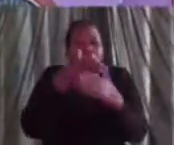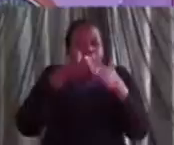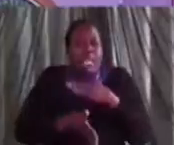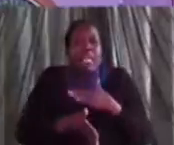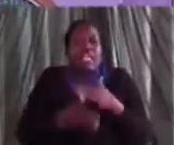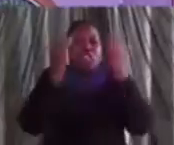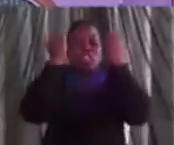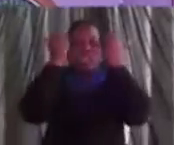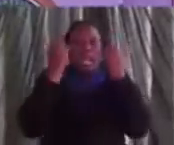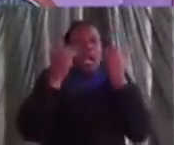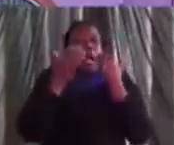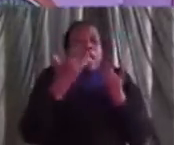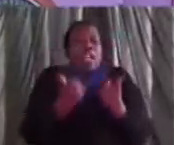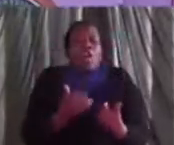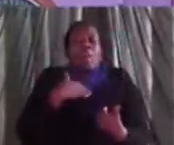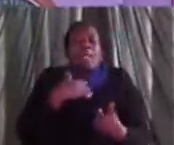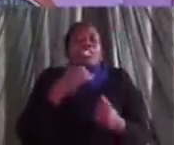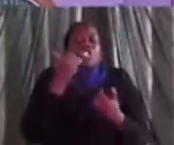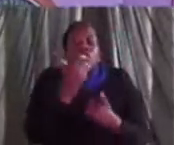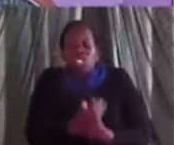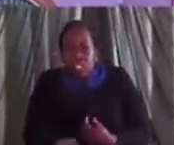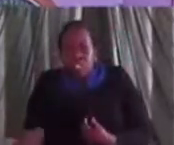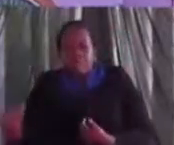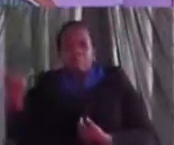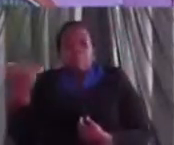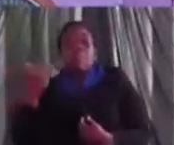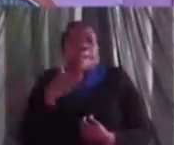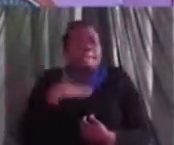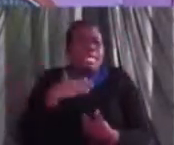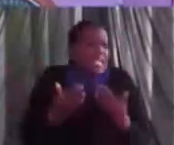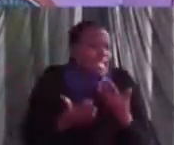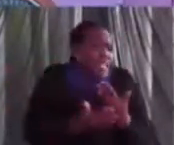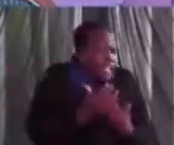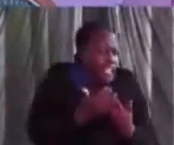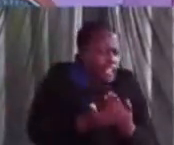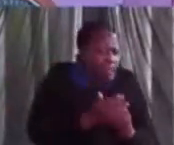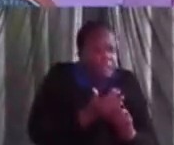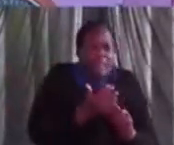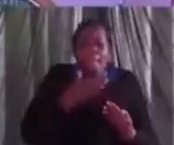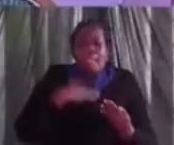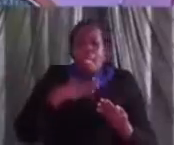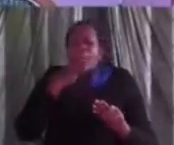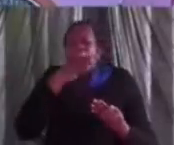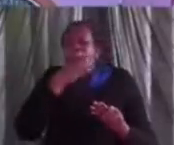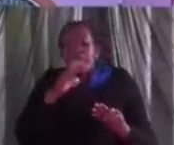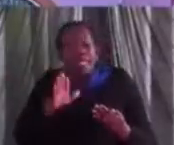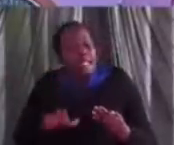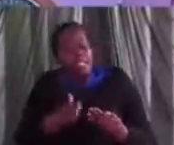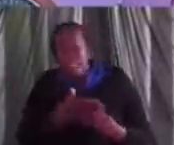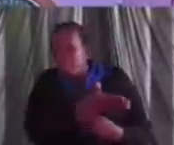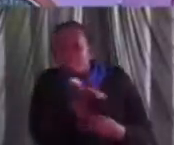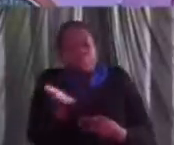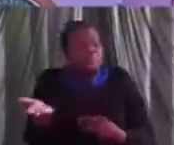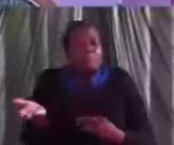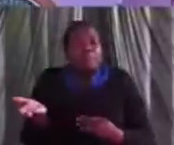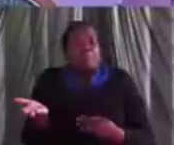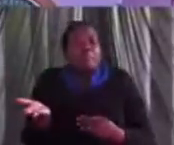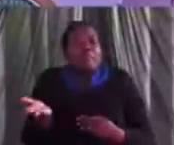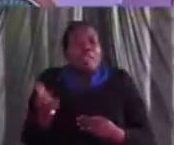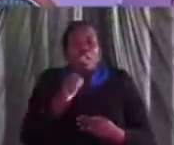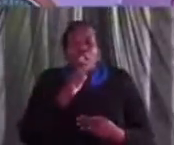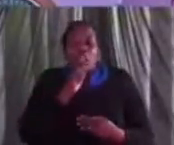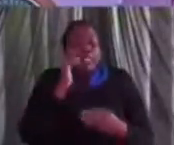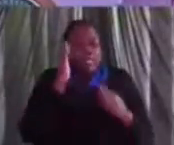children. I deal with them as such. I nurse them. I parent them. Not that